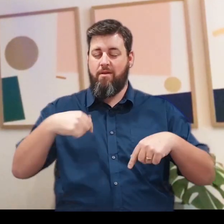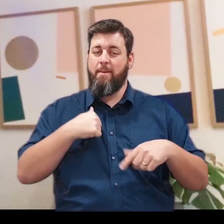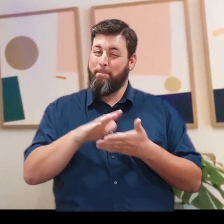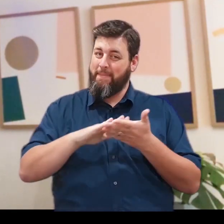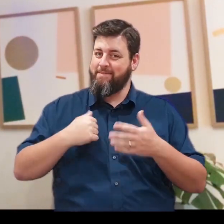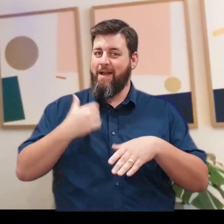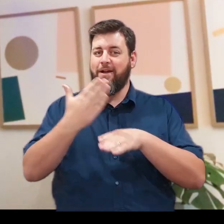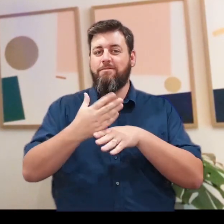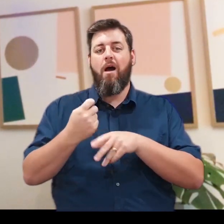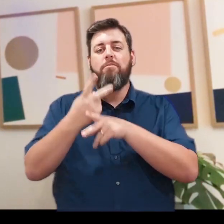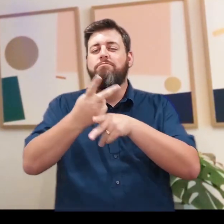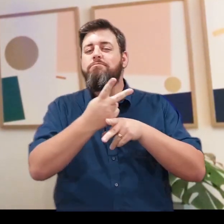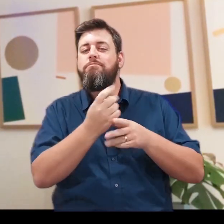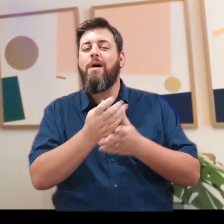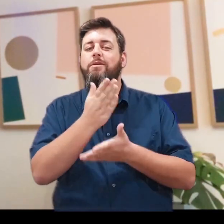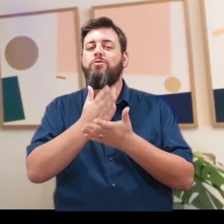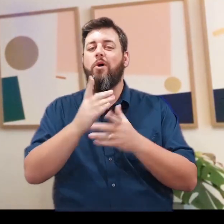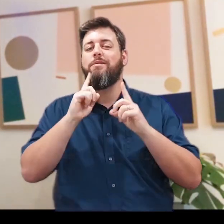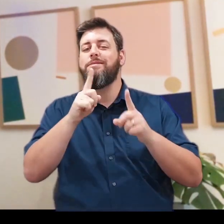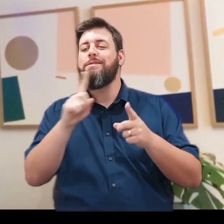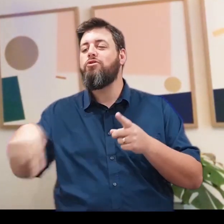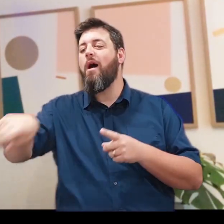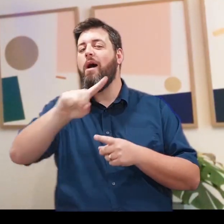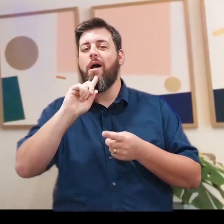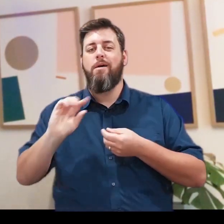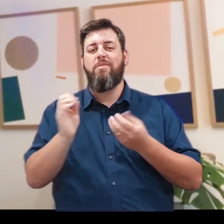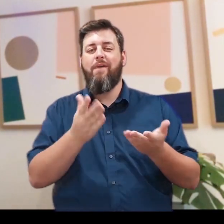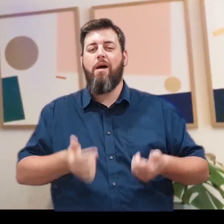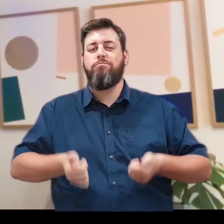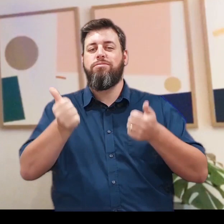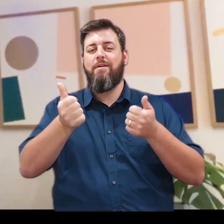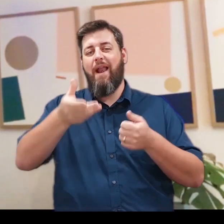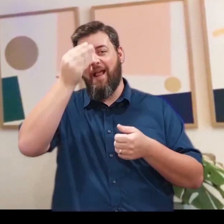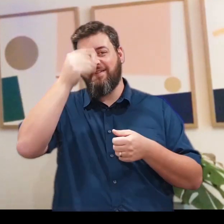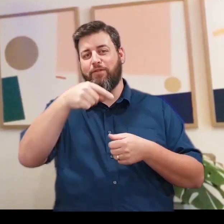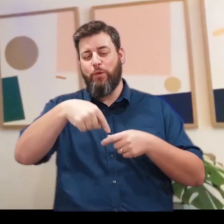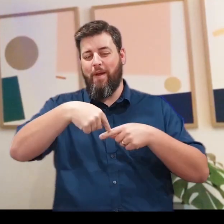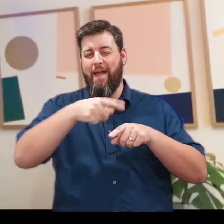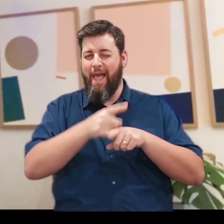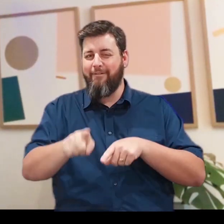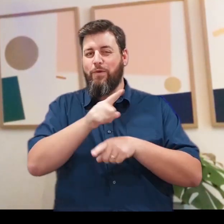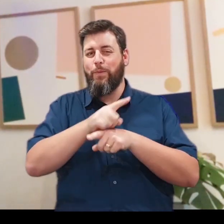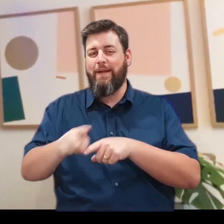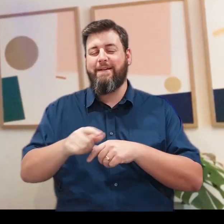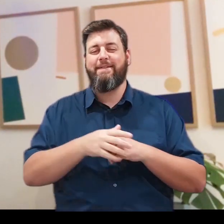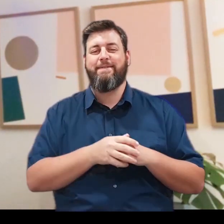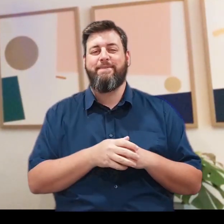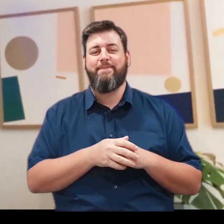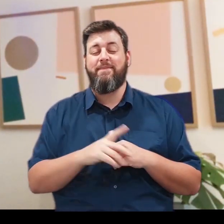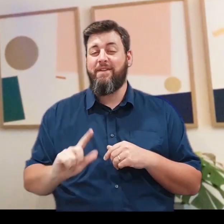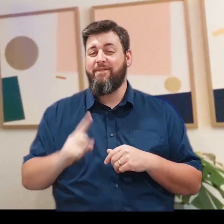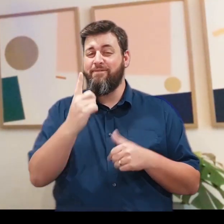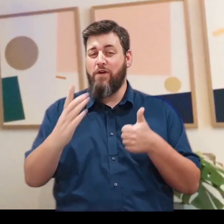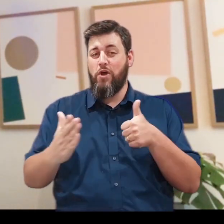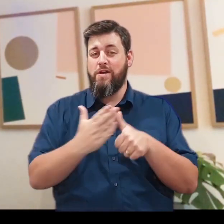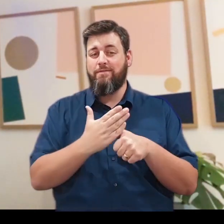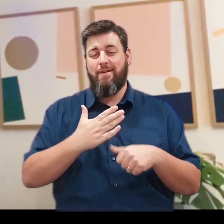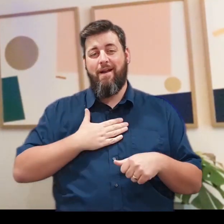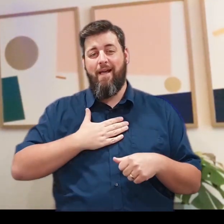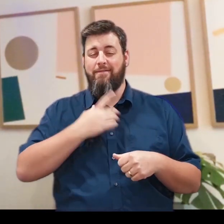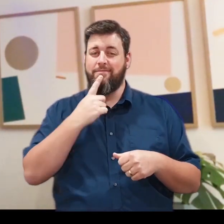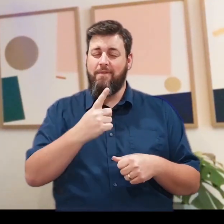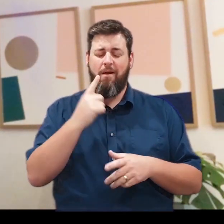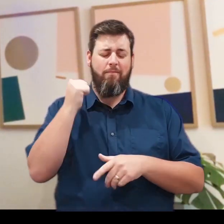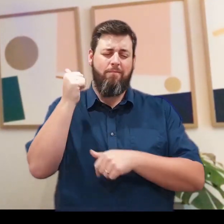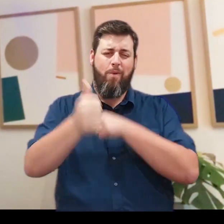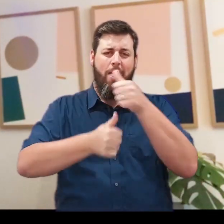fantastic teachers get great lessons to you every single week. The first thing that I want to say is a huge well done to all of